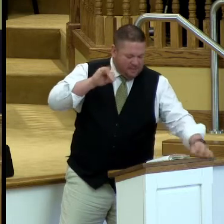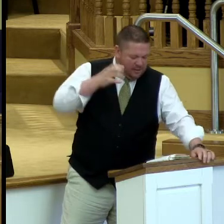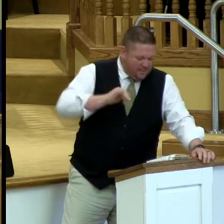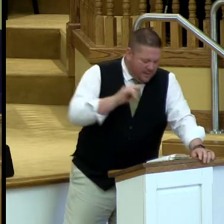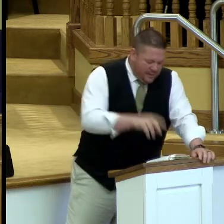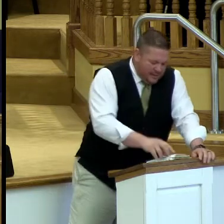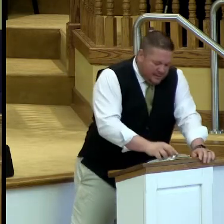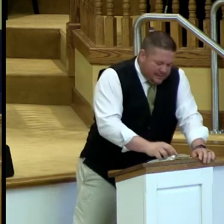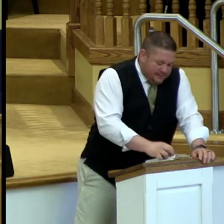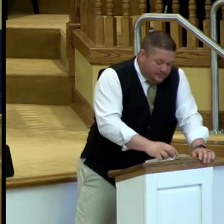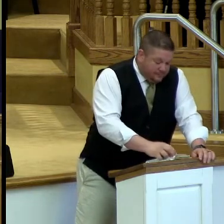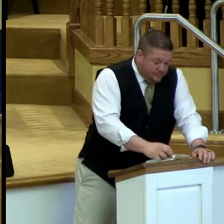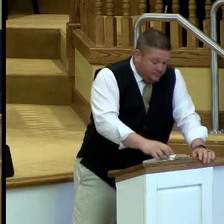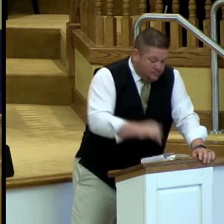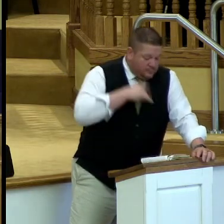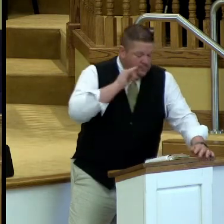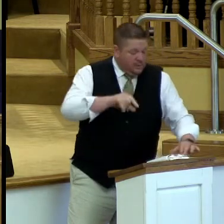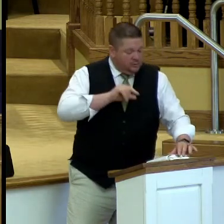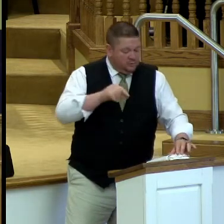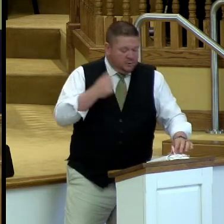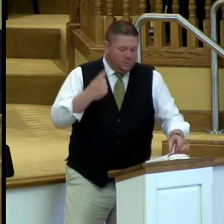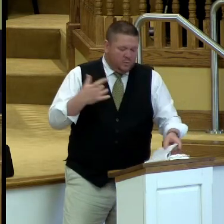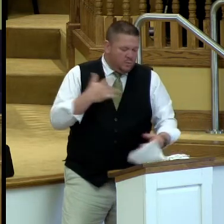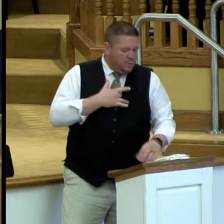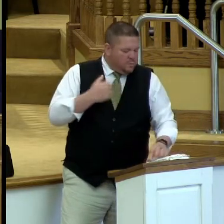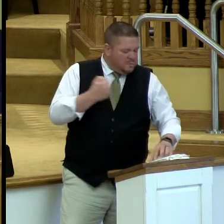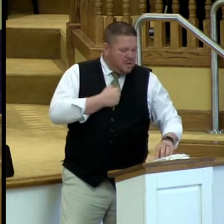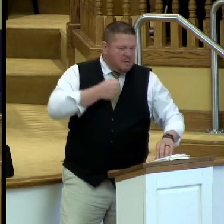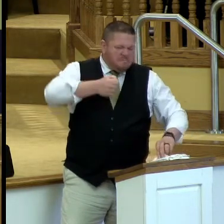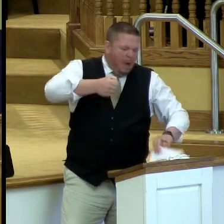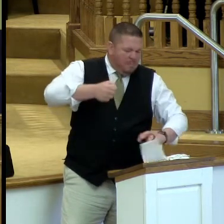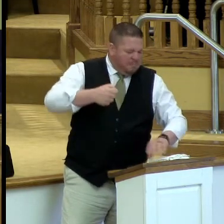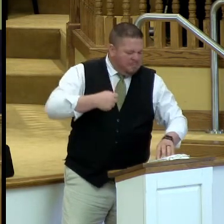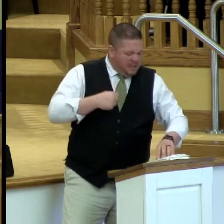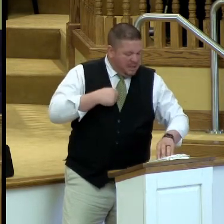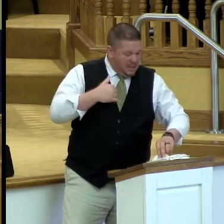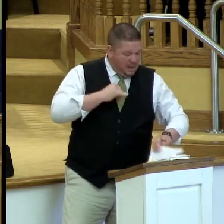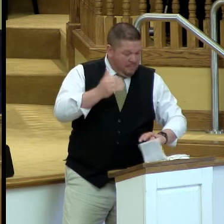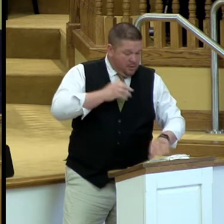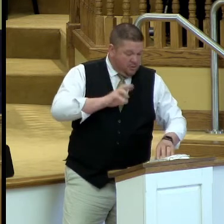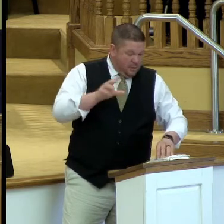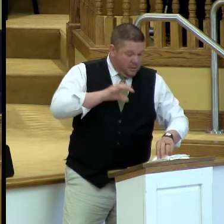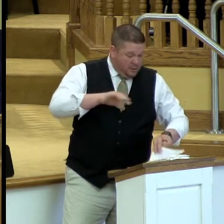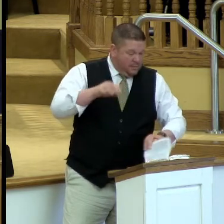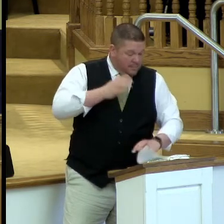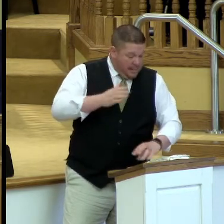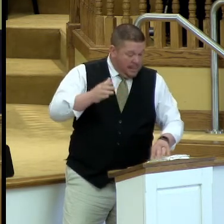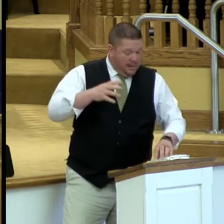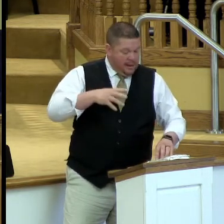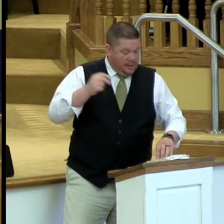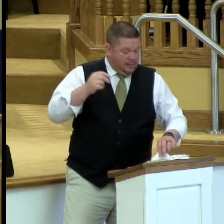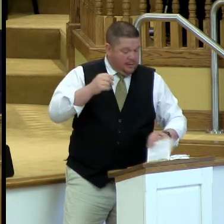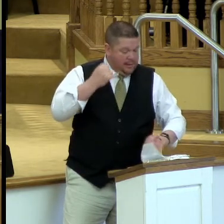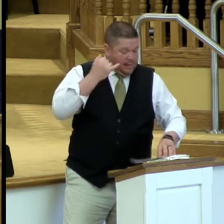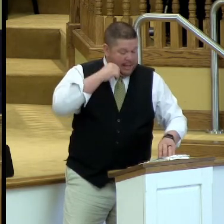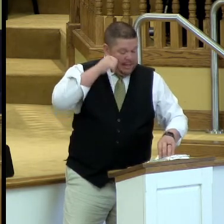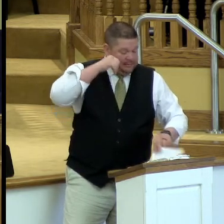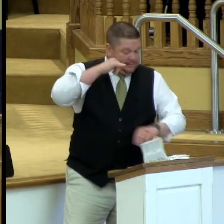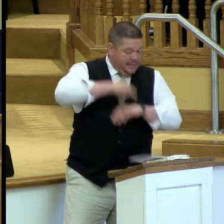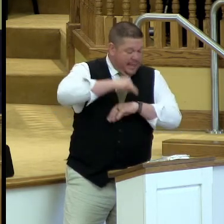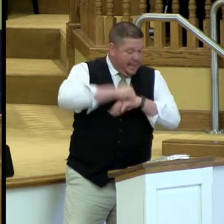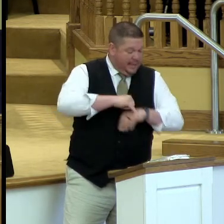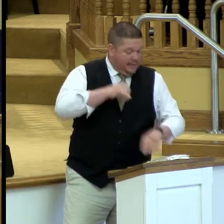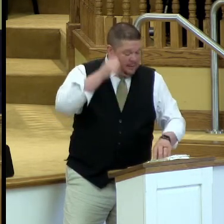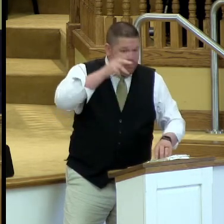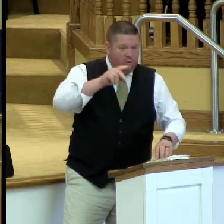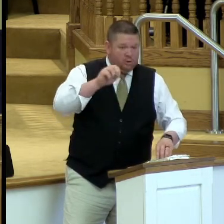18. Like I said, this scripture, guys, I had this message written out already. And last night